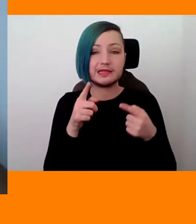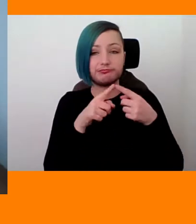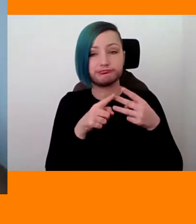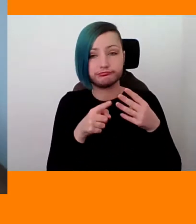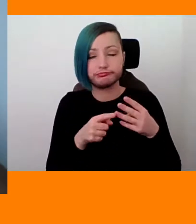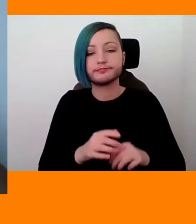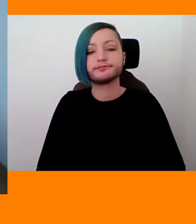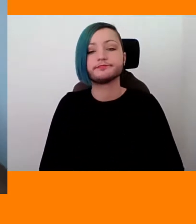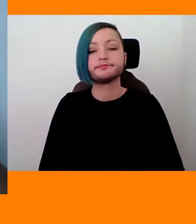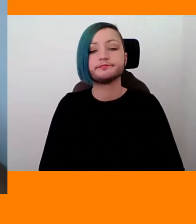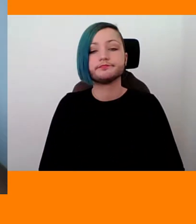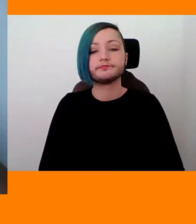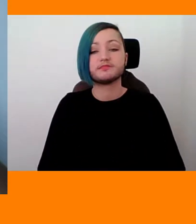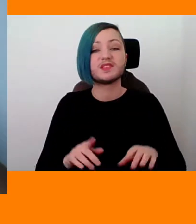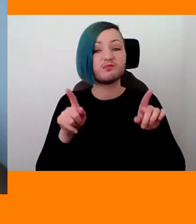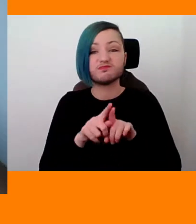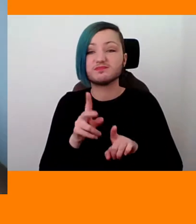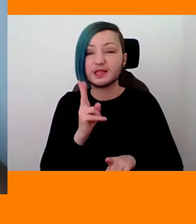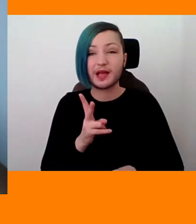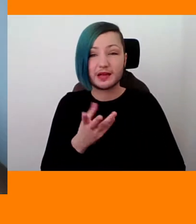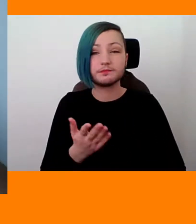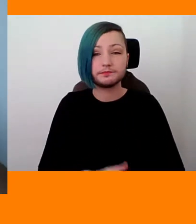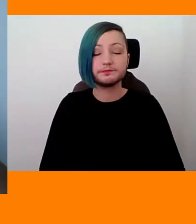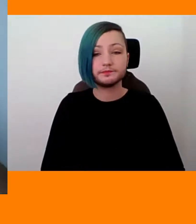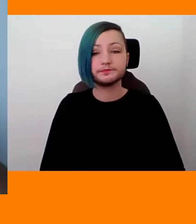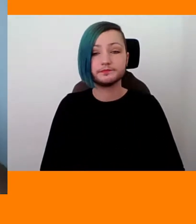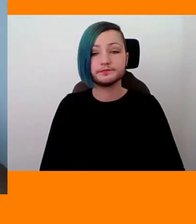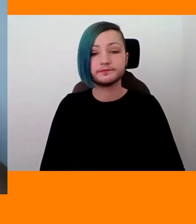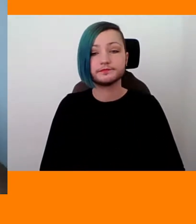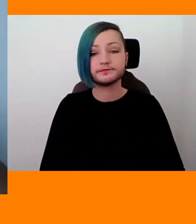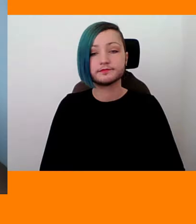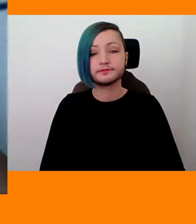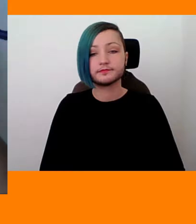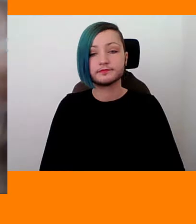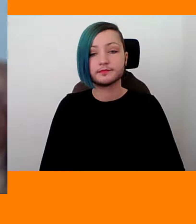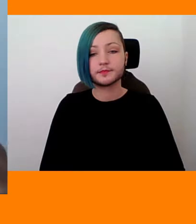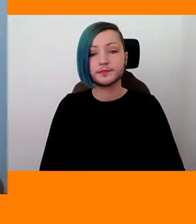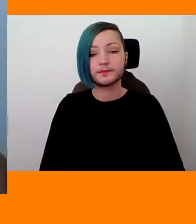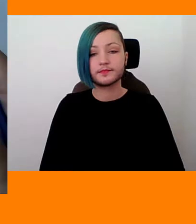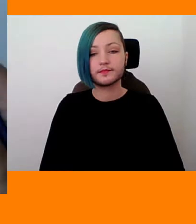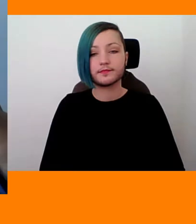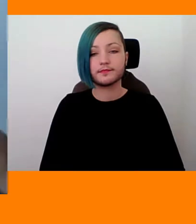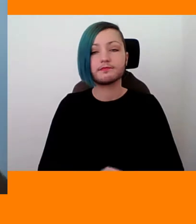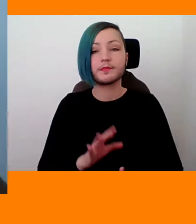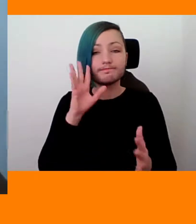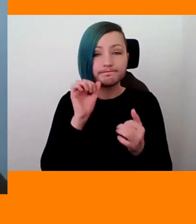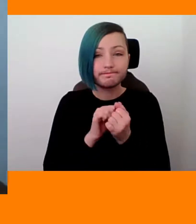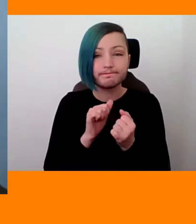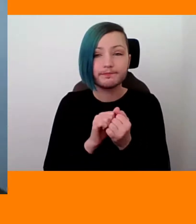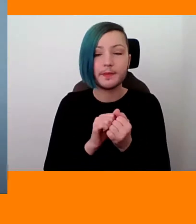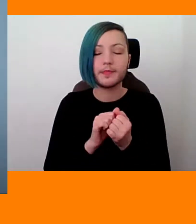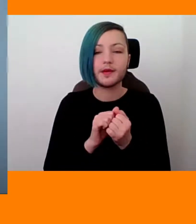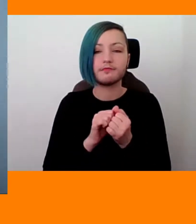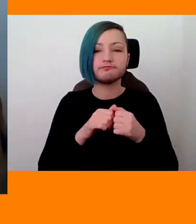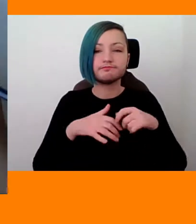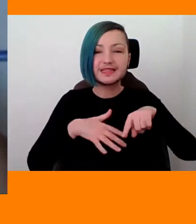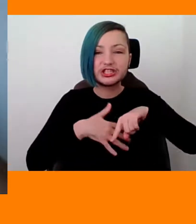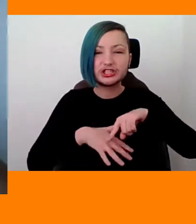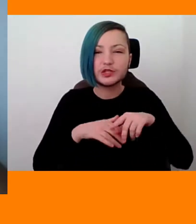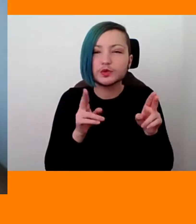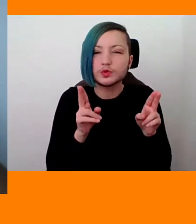and just do the same thing. But remember, this time the shadows need to be a little bit